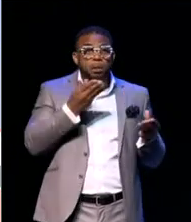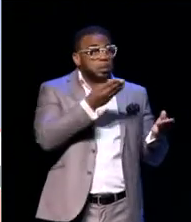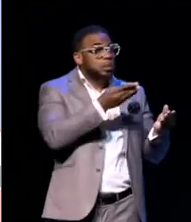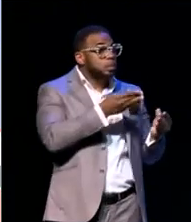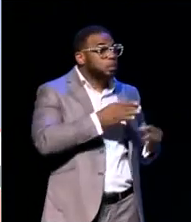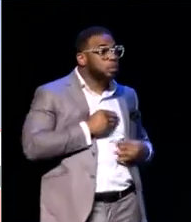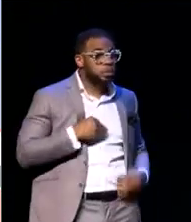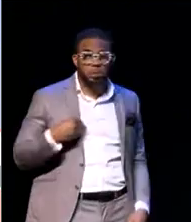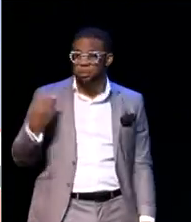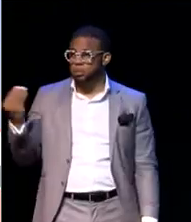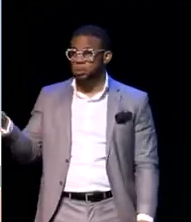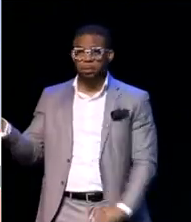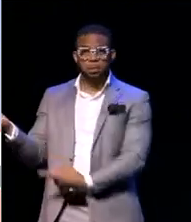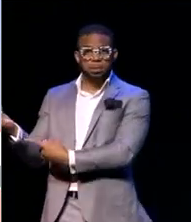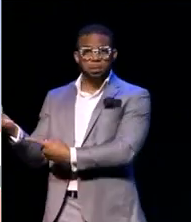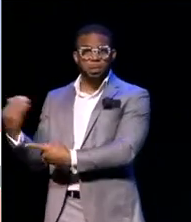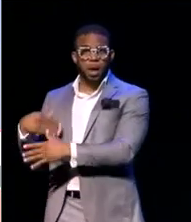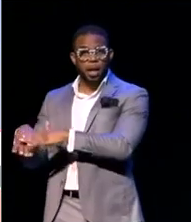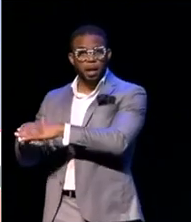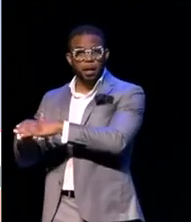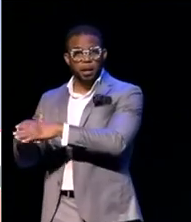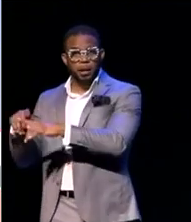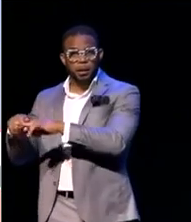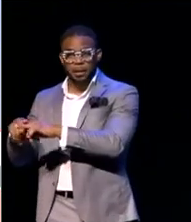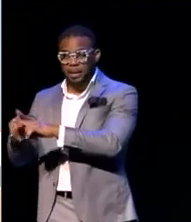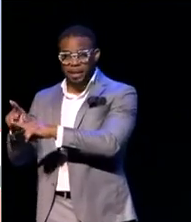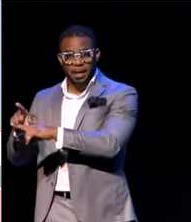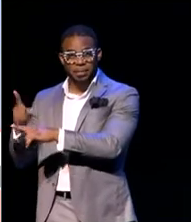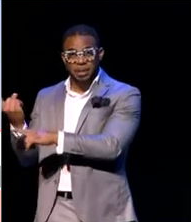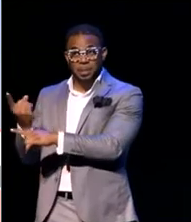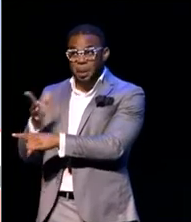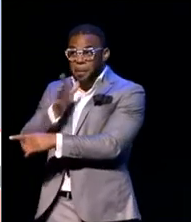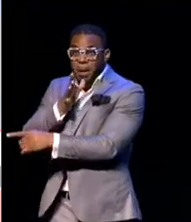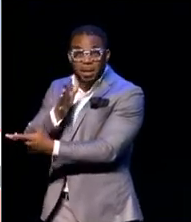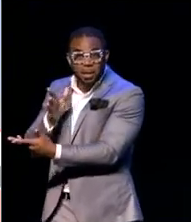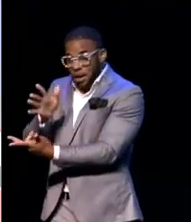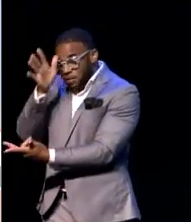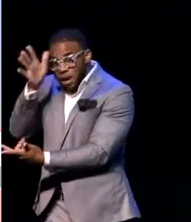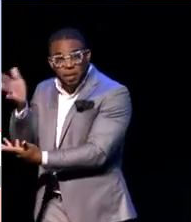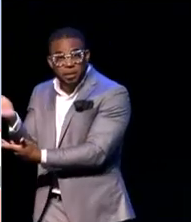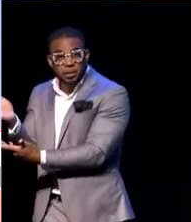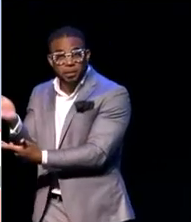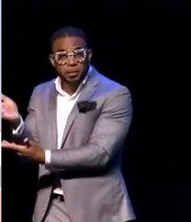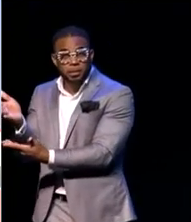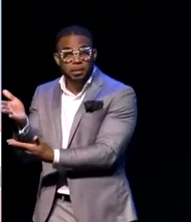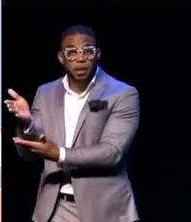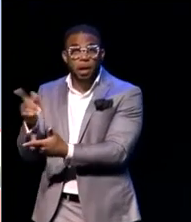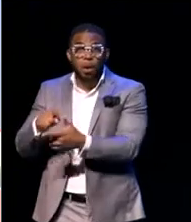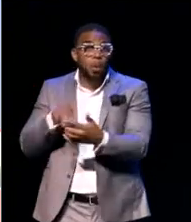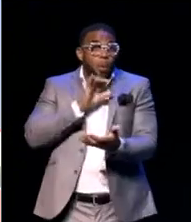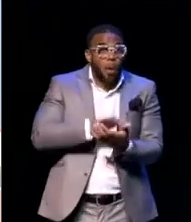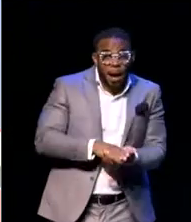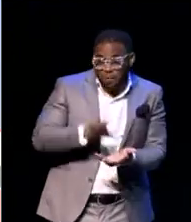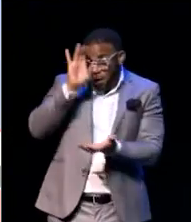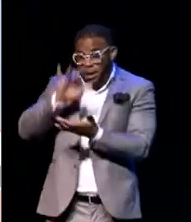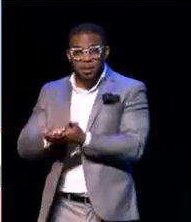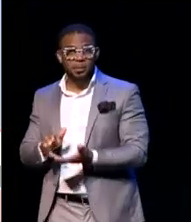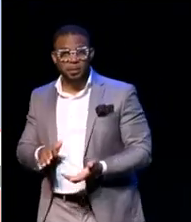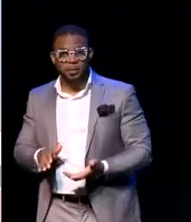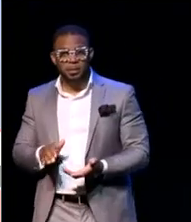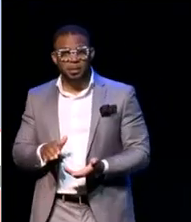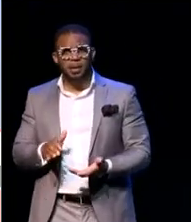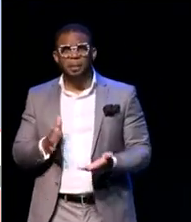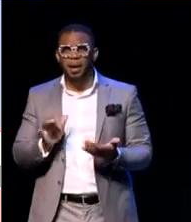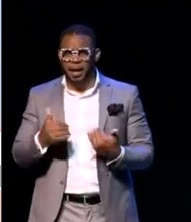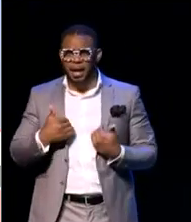person who has an underlying condition. That could be someone's mother or father or wife or husband